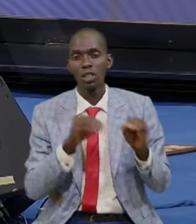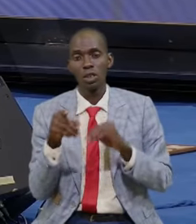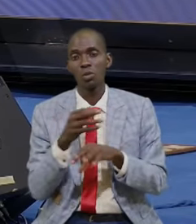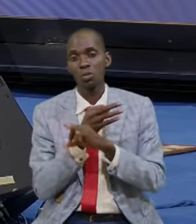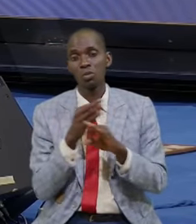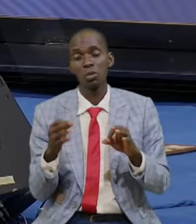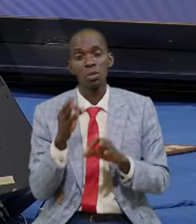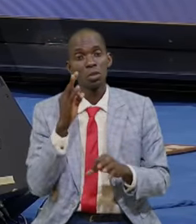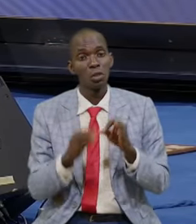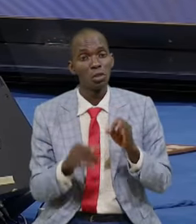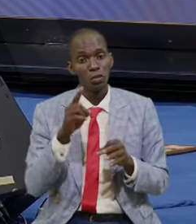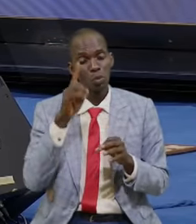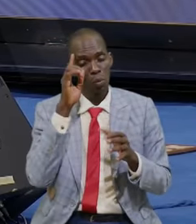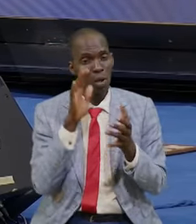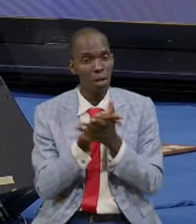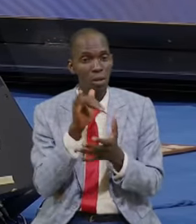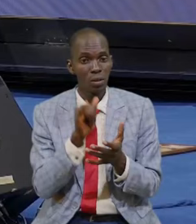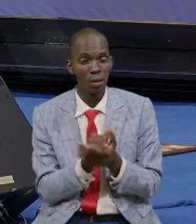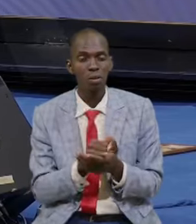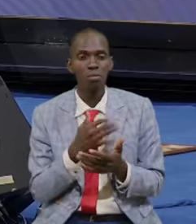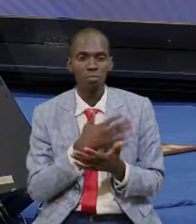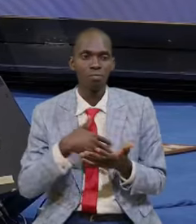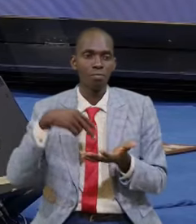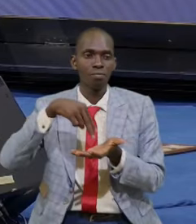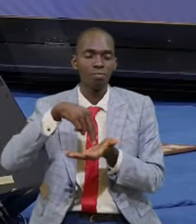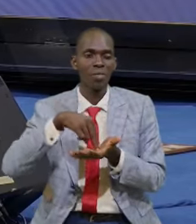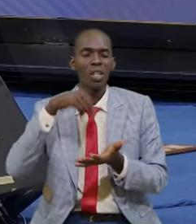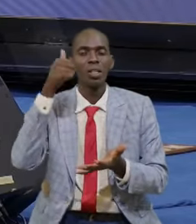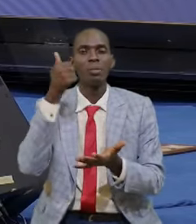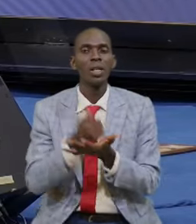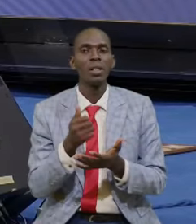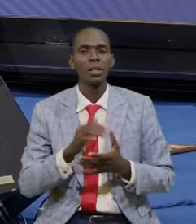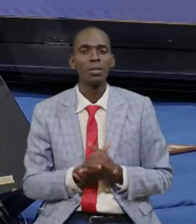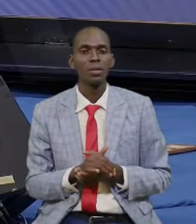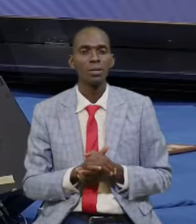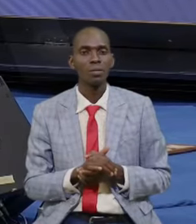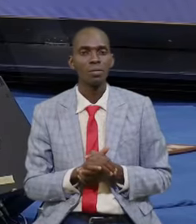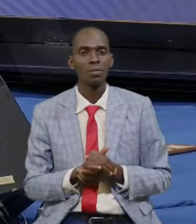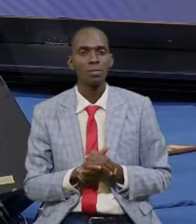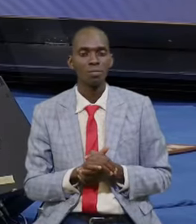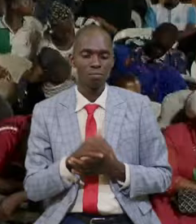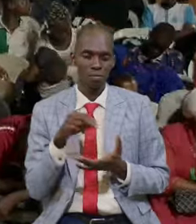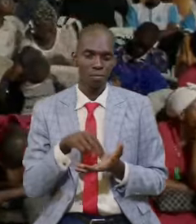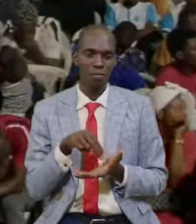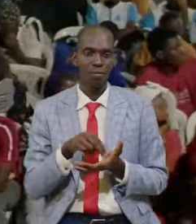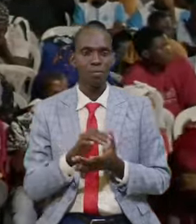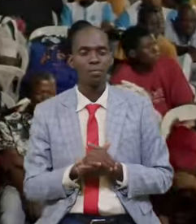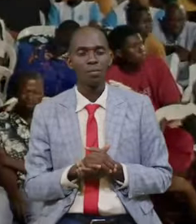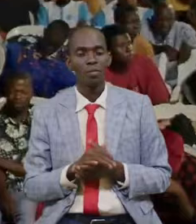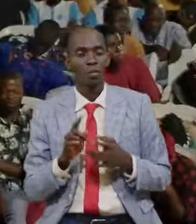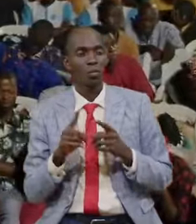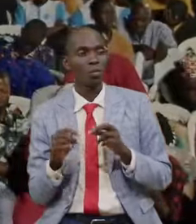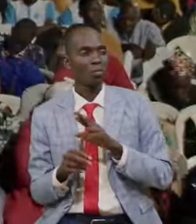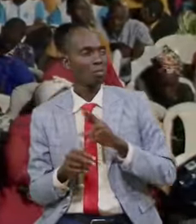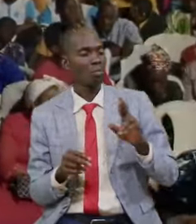your hand, please stand up. Amen. That's good. That's good. Stand up to the right, to